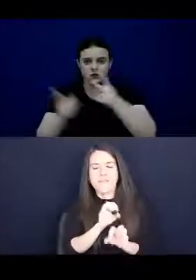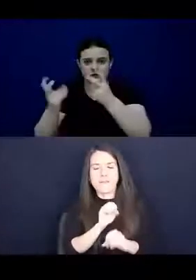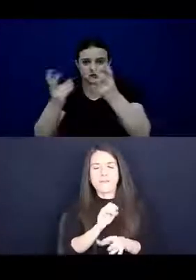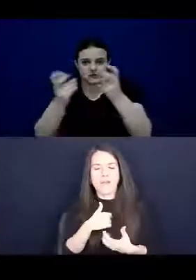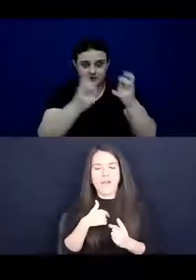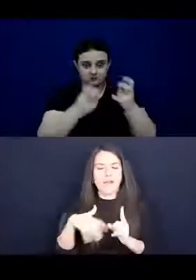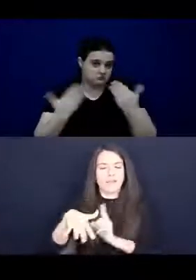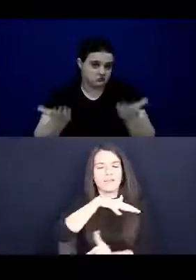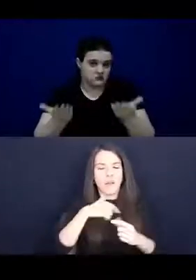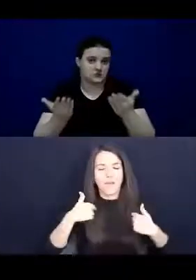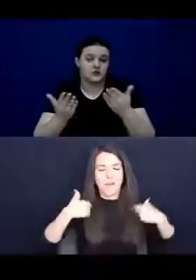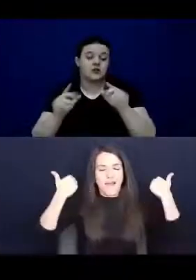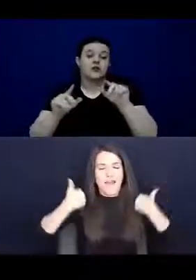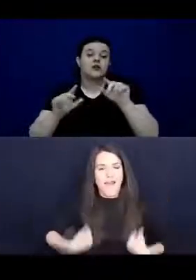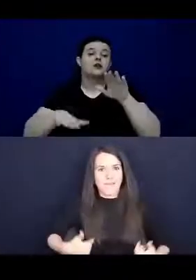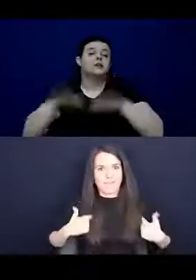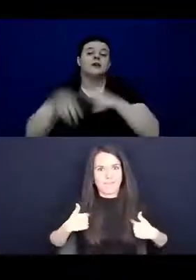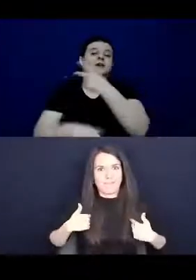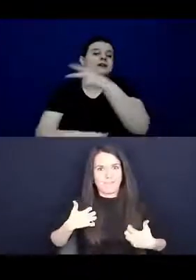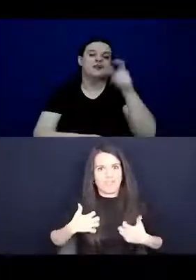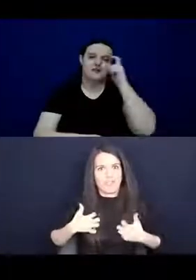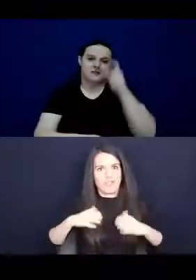to a particular individual.